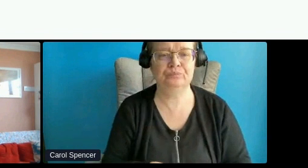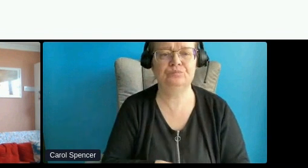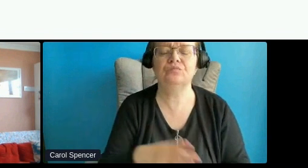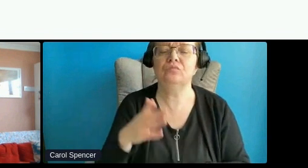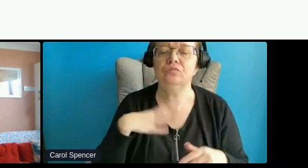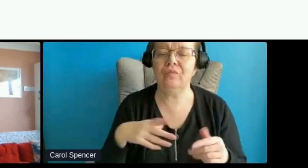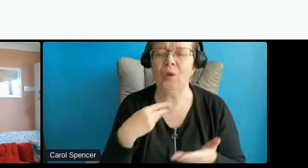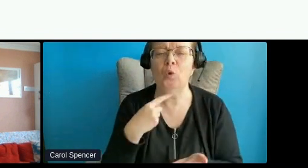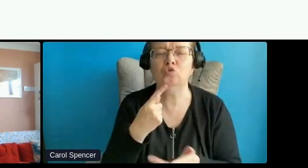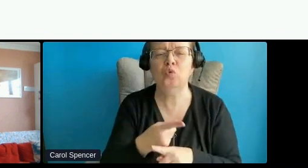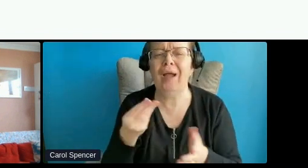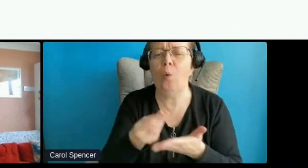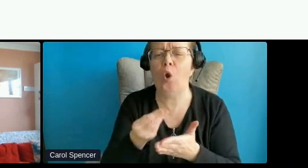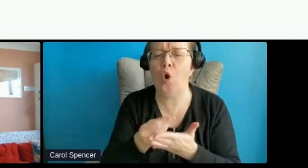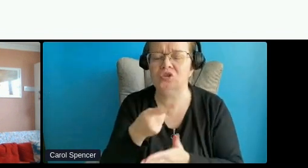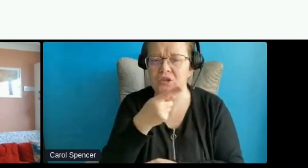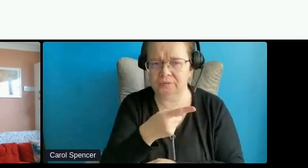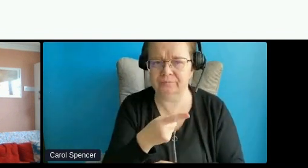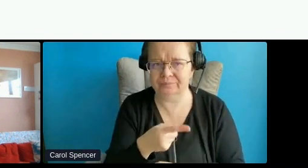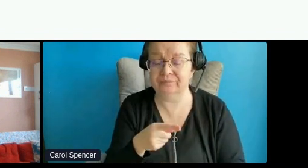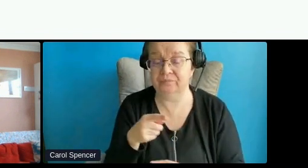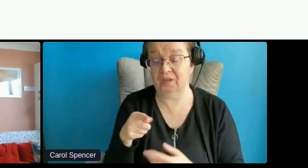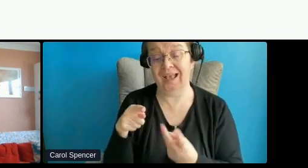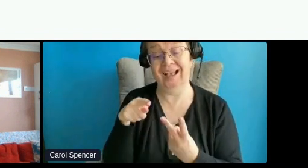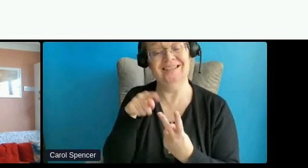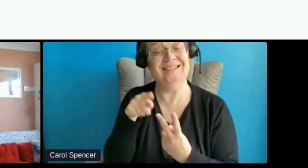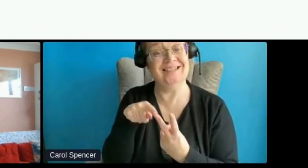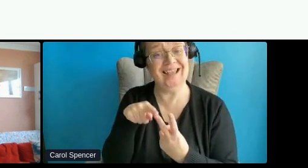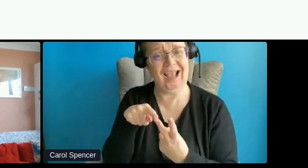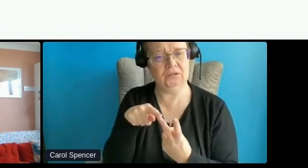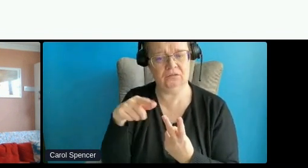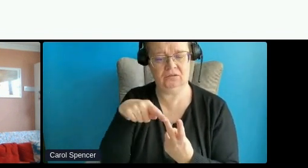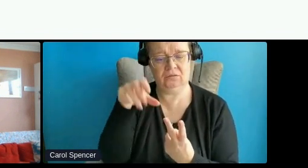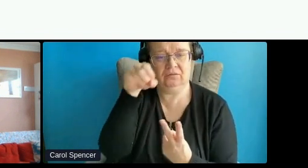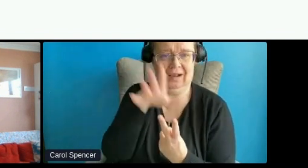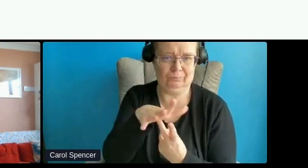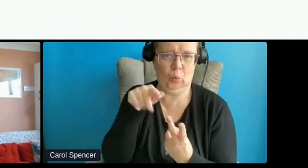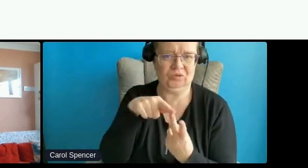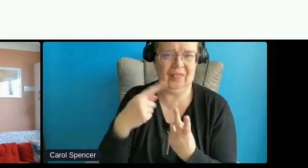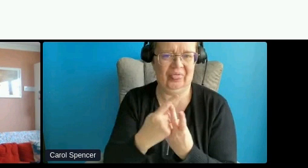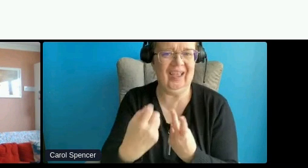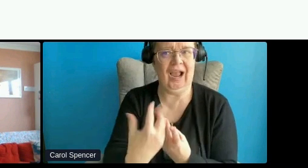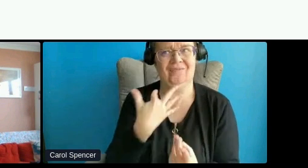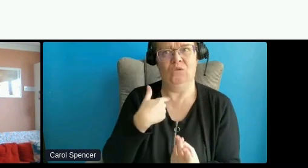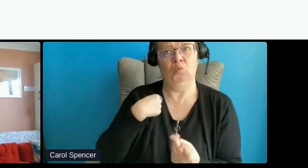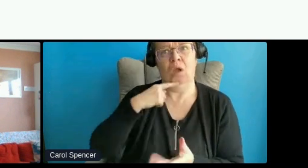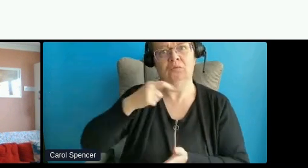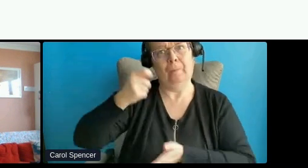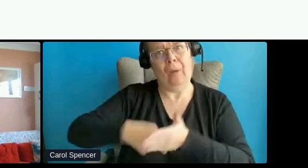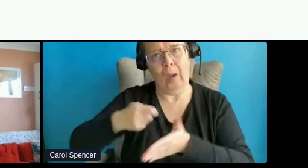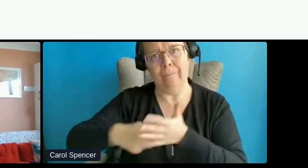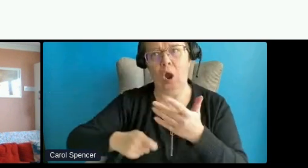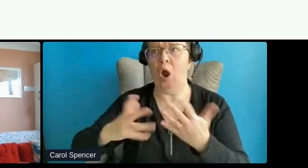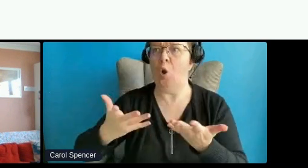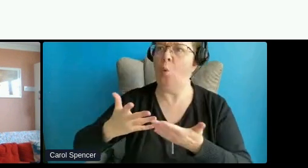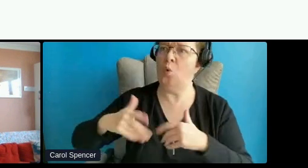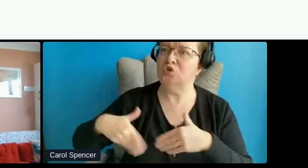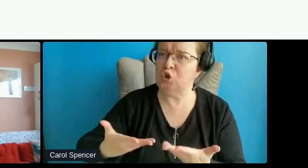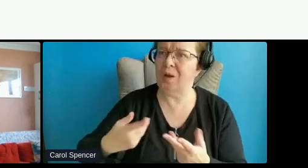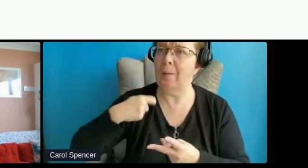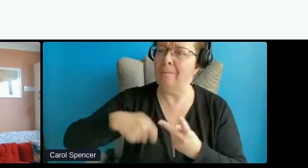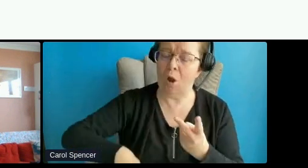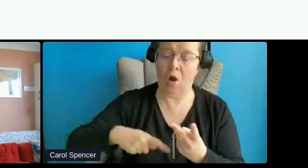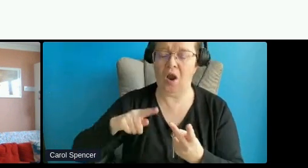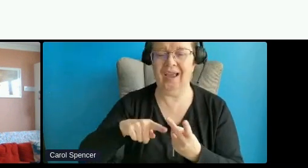about cost. As I said earlier, that was the second most influential factor when our respondents said what influenced